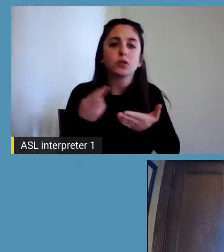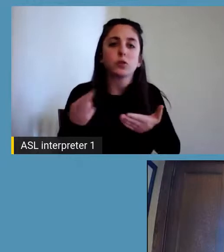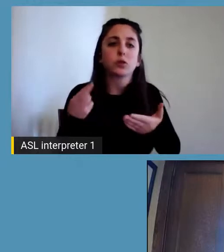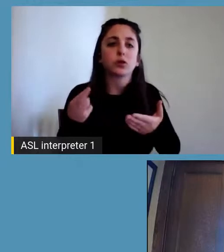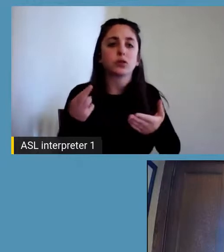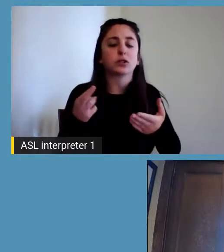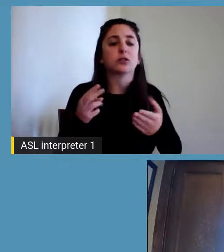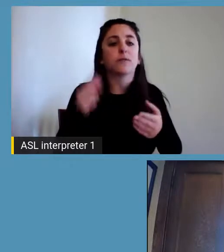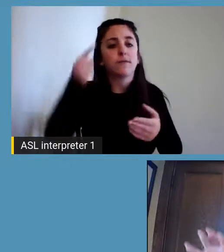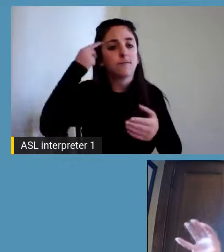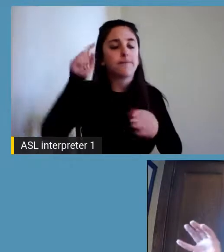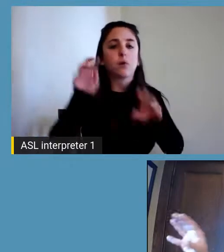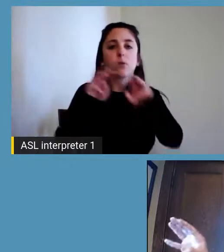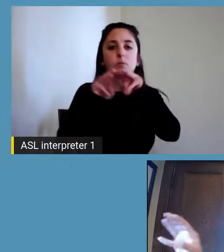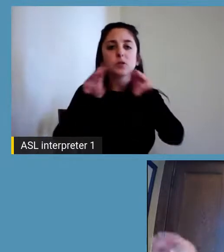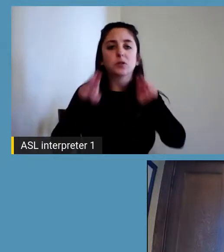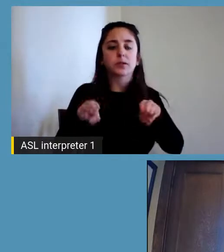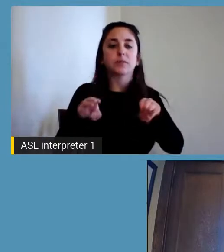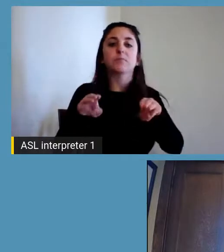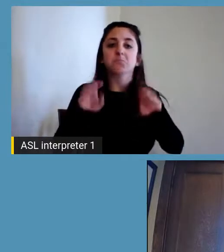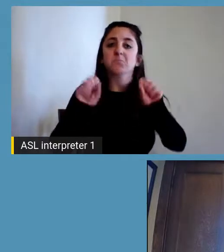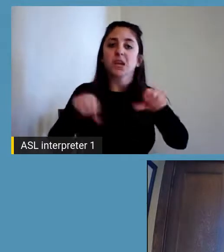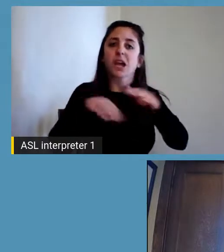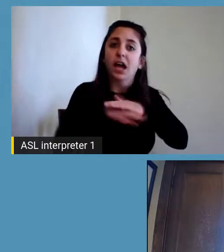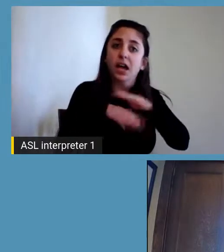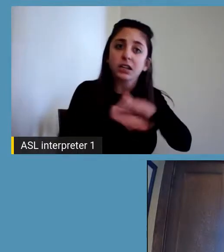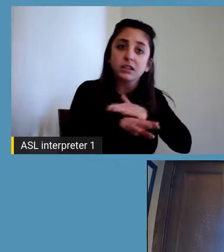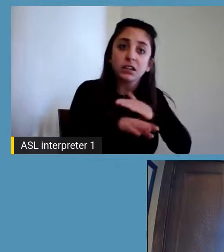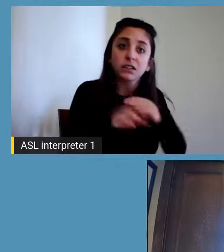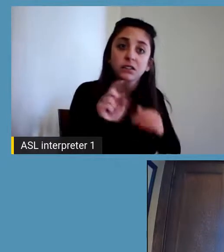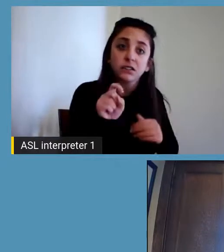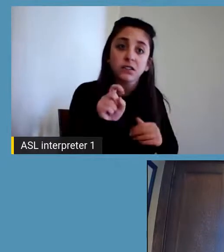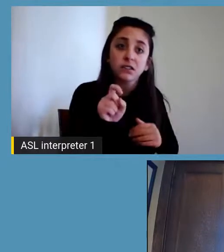to access? Is this a thing in most universities now?